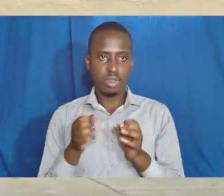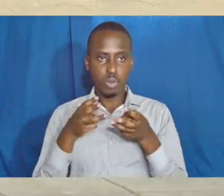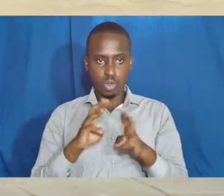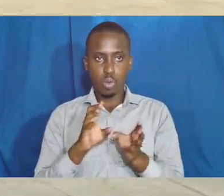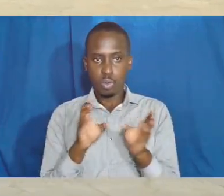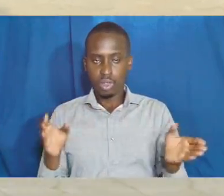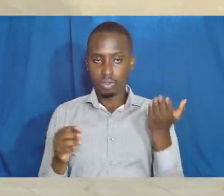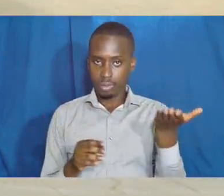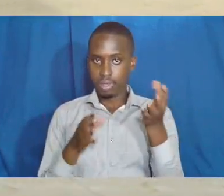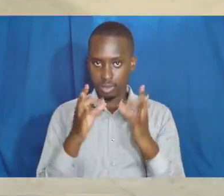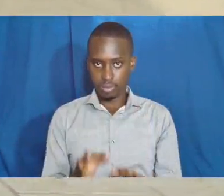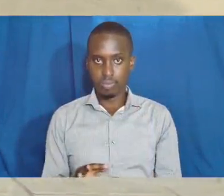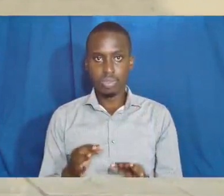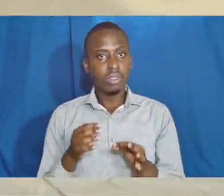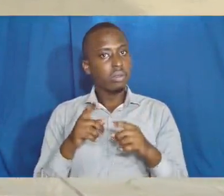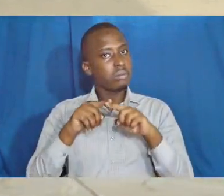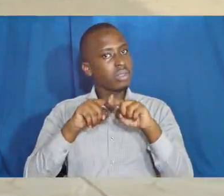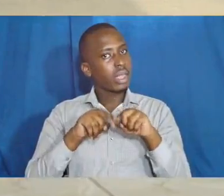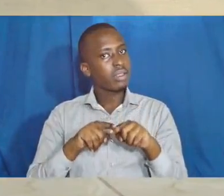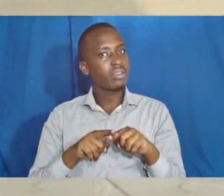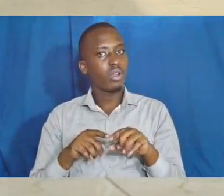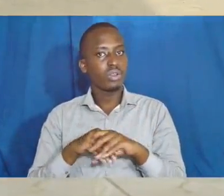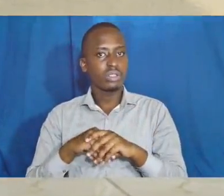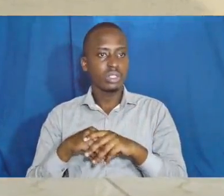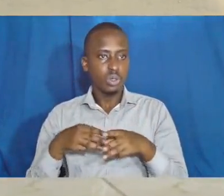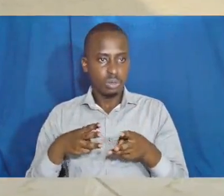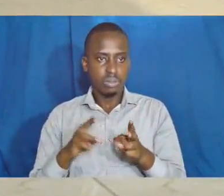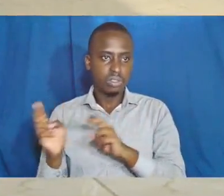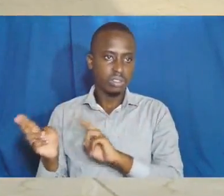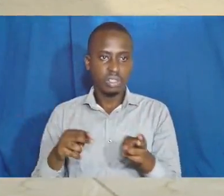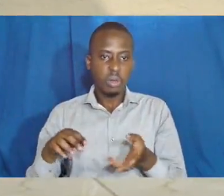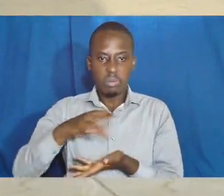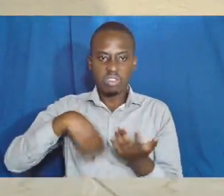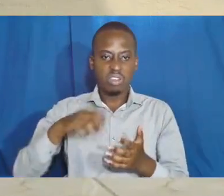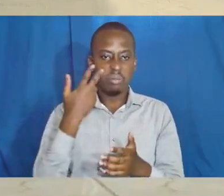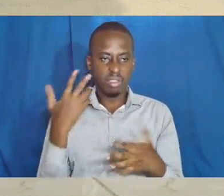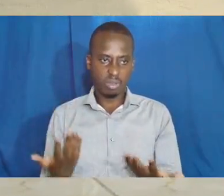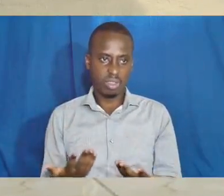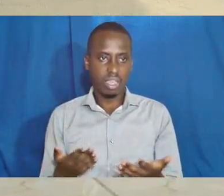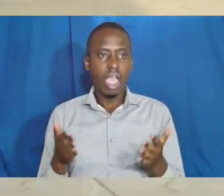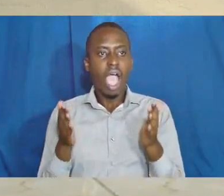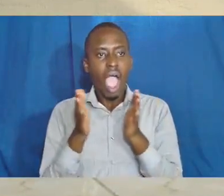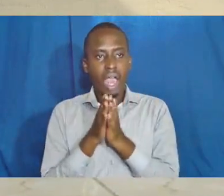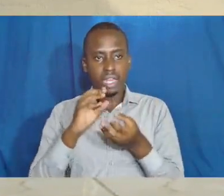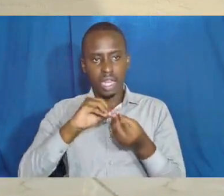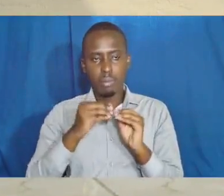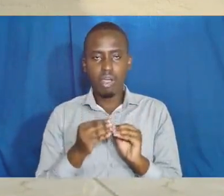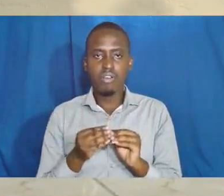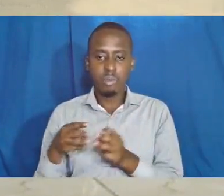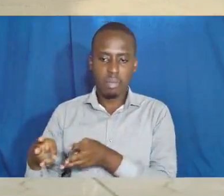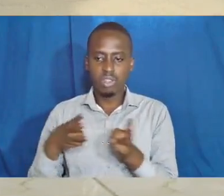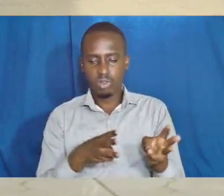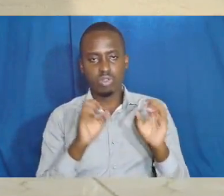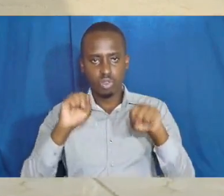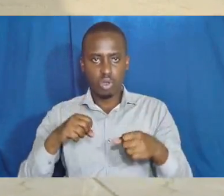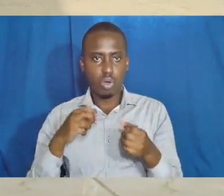these mixtures depends on the nature of the mixture. And there are a number of methods that